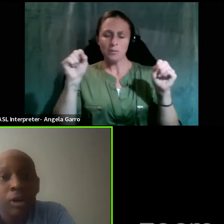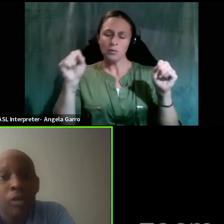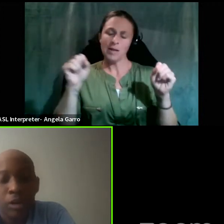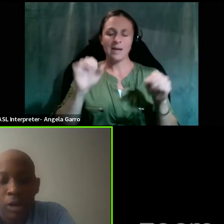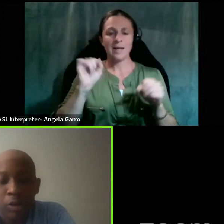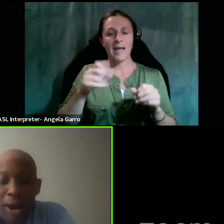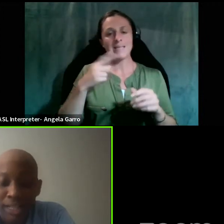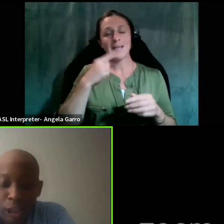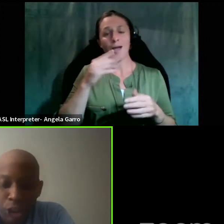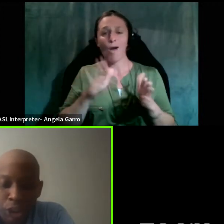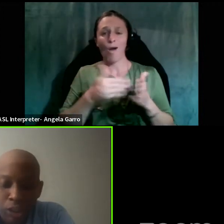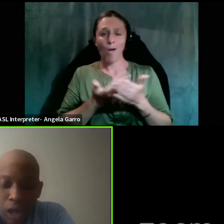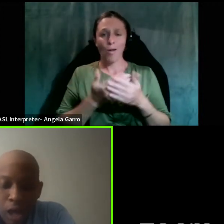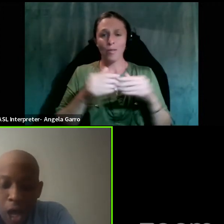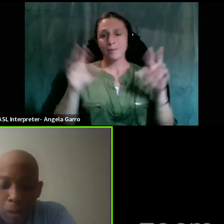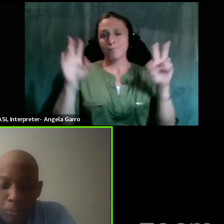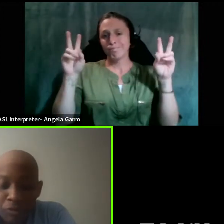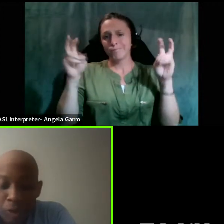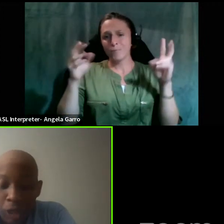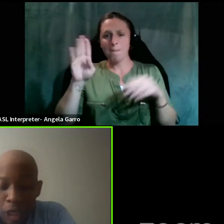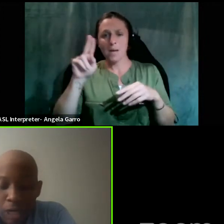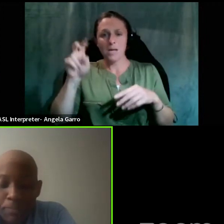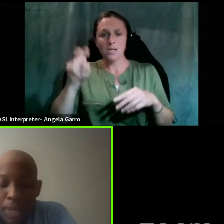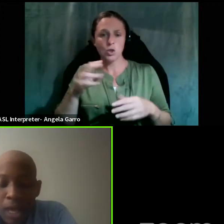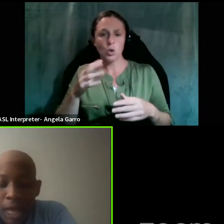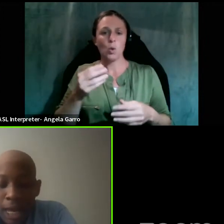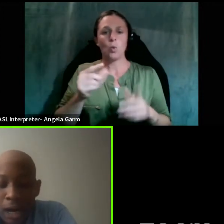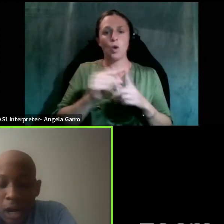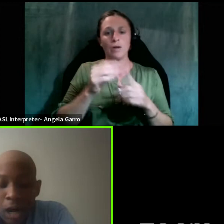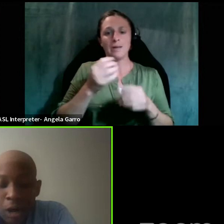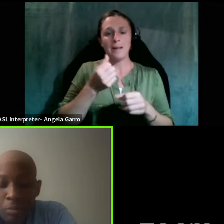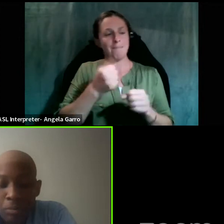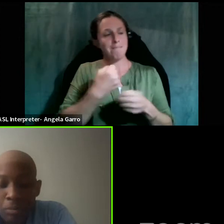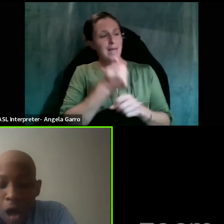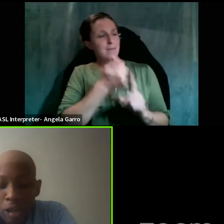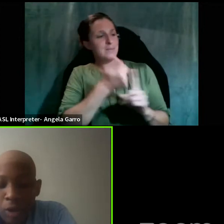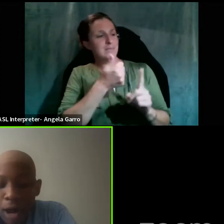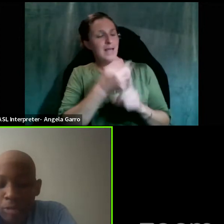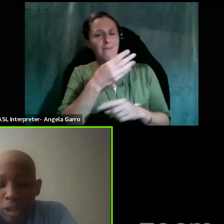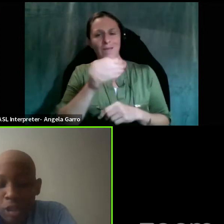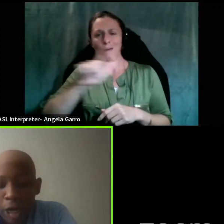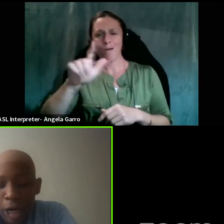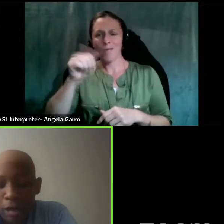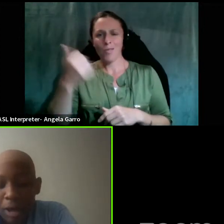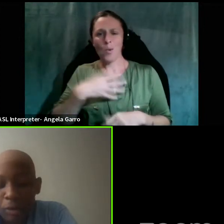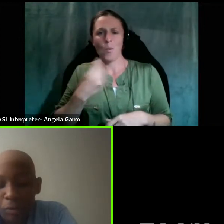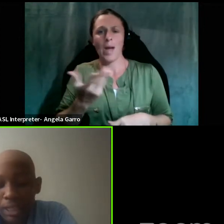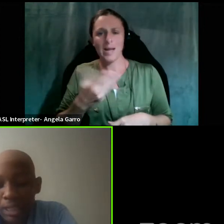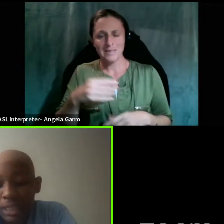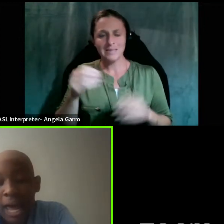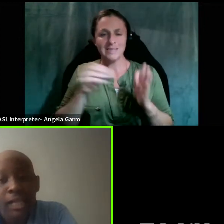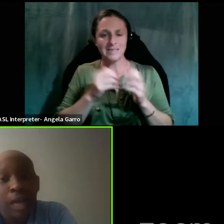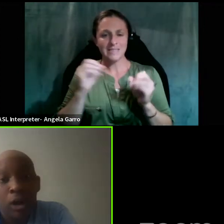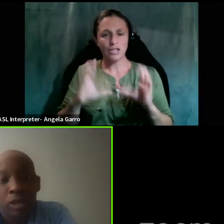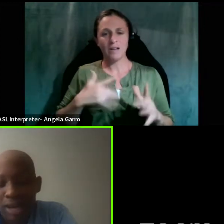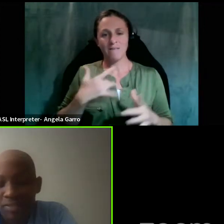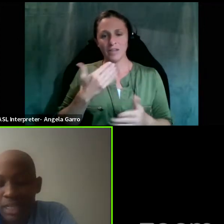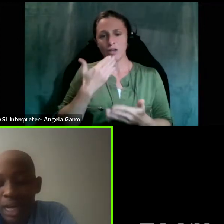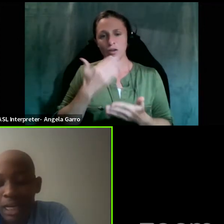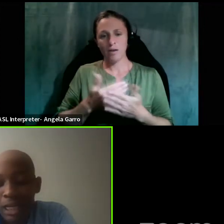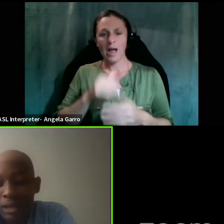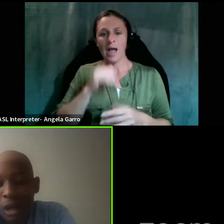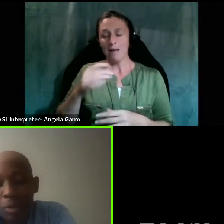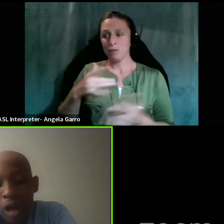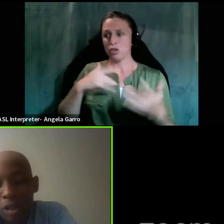to make himself and all the other white teachers feel good. And Also, I'm just concerned about the recent attacks, not only on